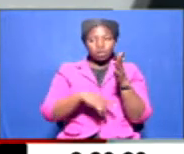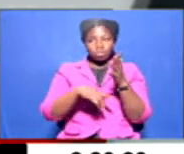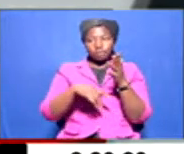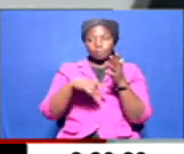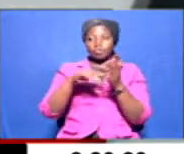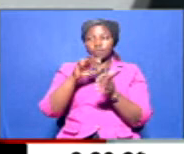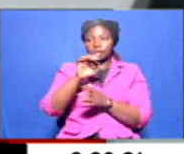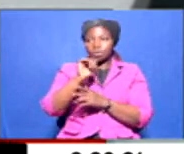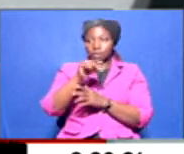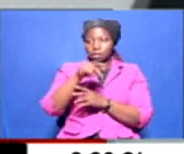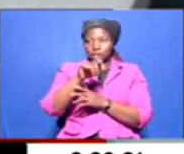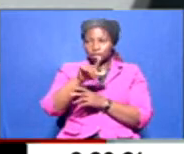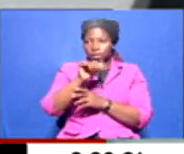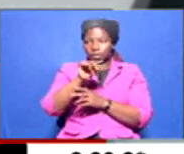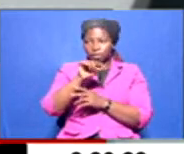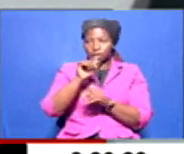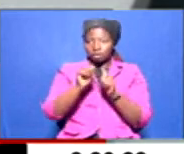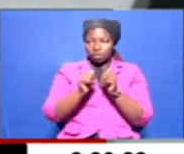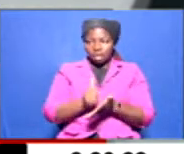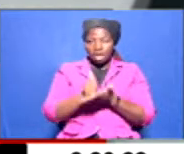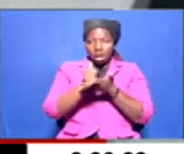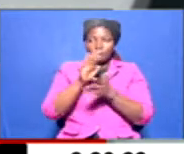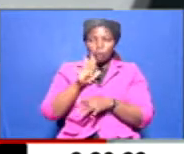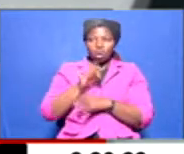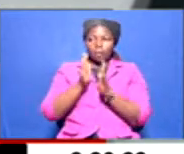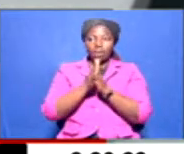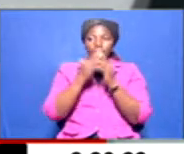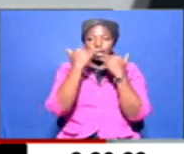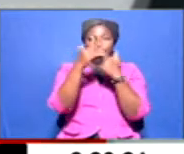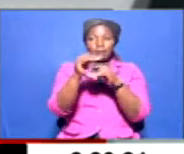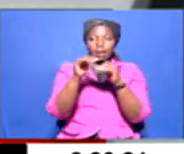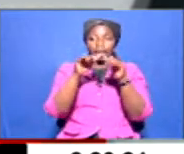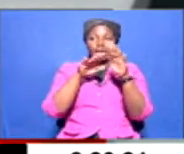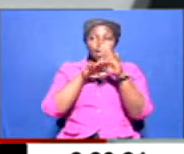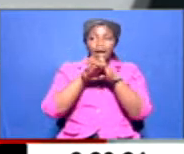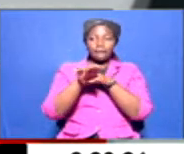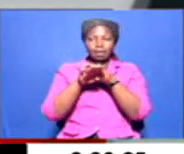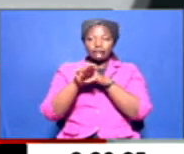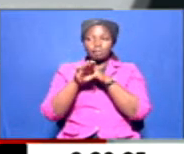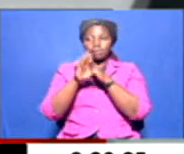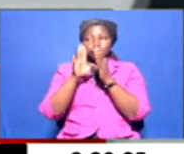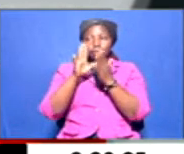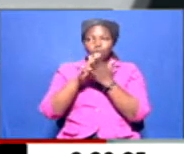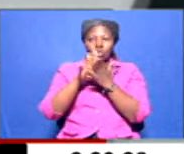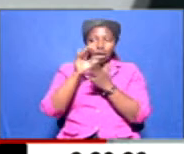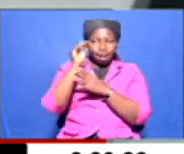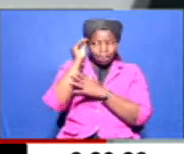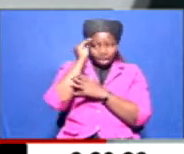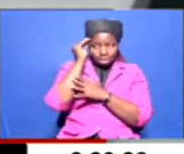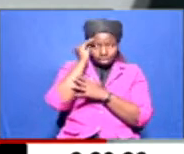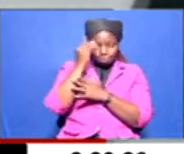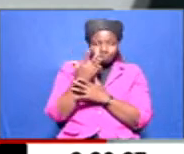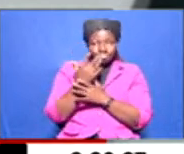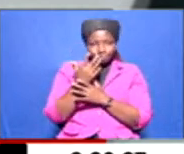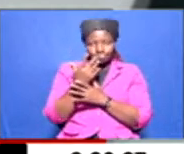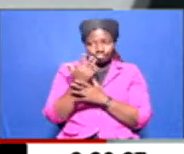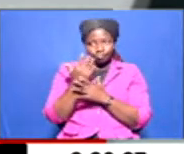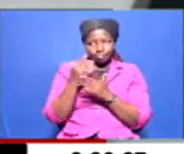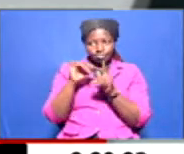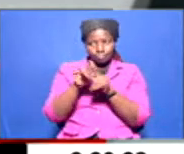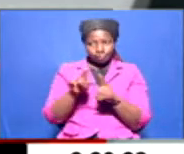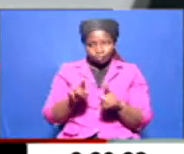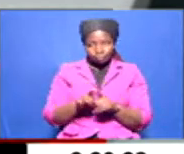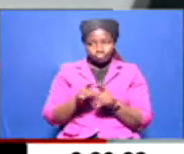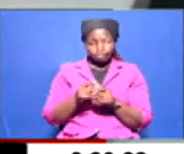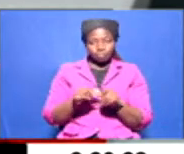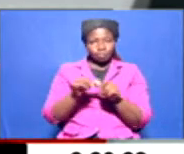women with limited access to land split their produce and proceed with men in an inclusivity venture. The model